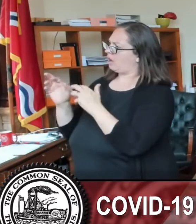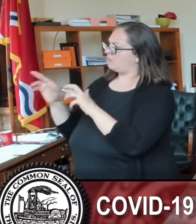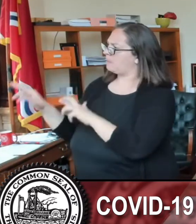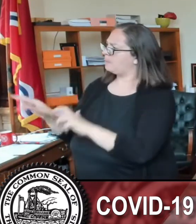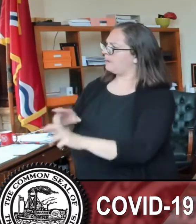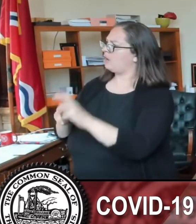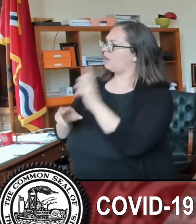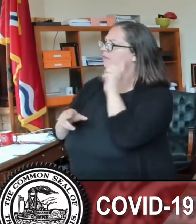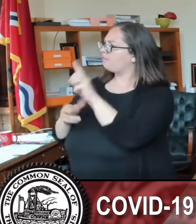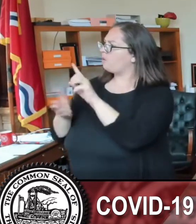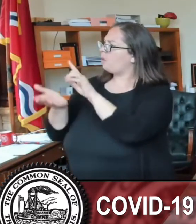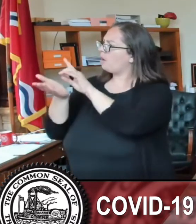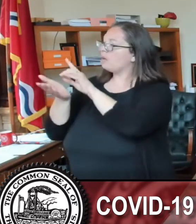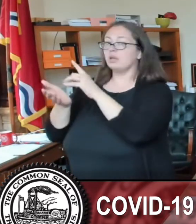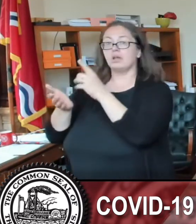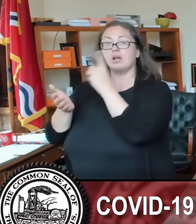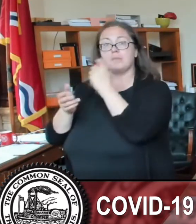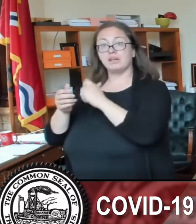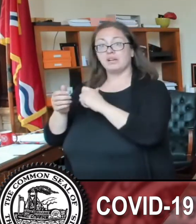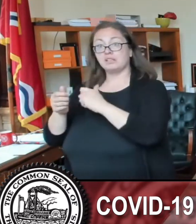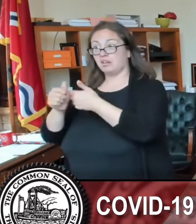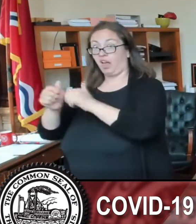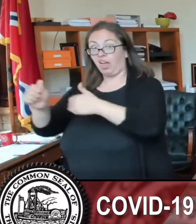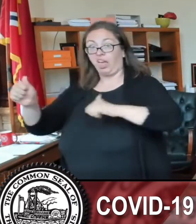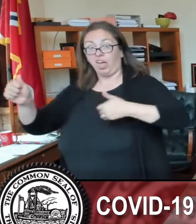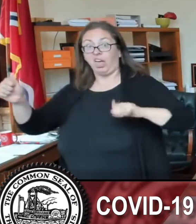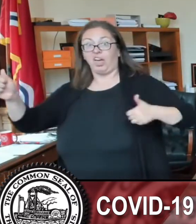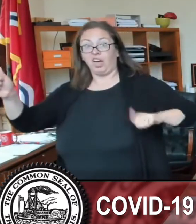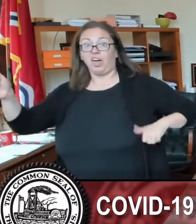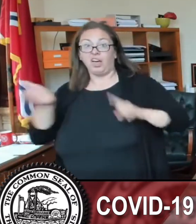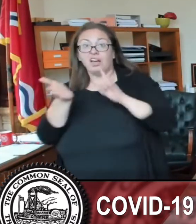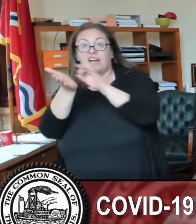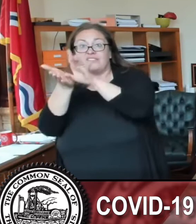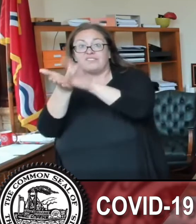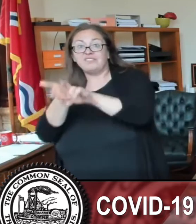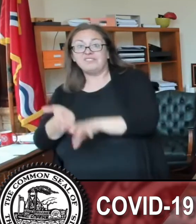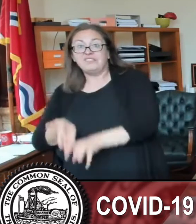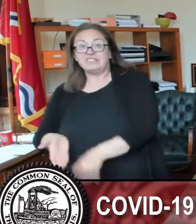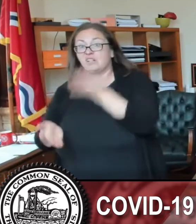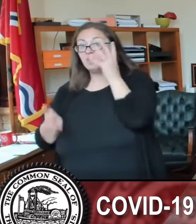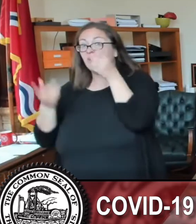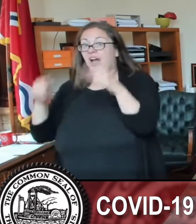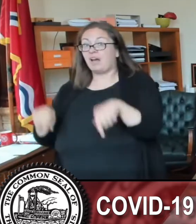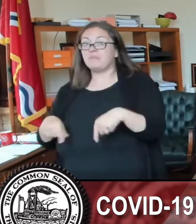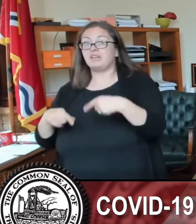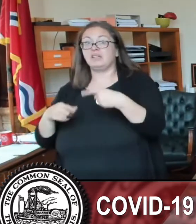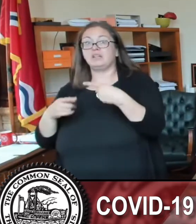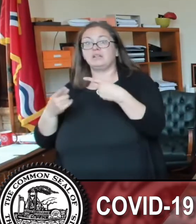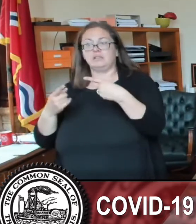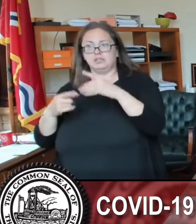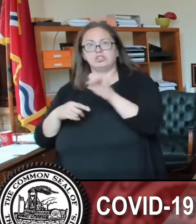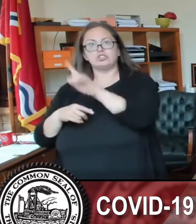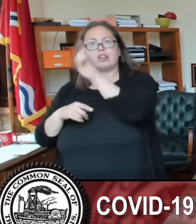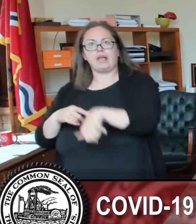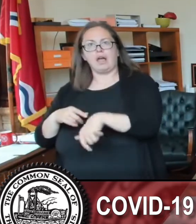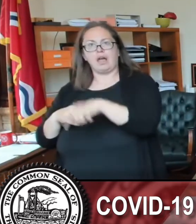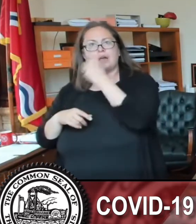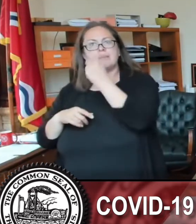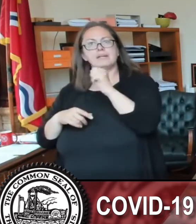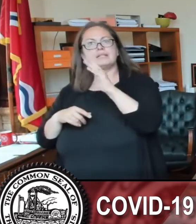backlog of evictions that are set to take place this month through our CARES Act funding. Yes,